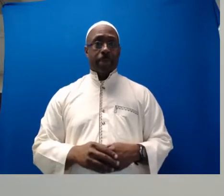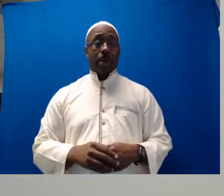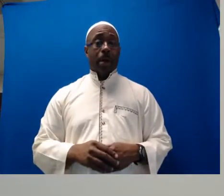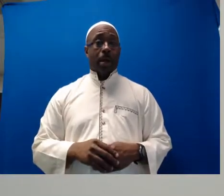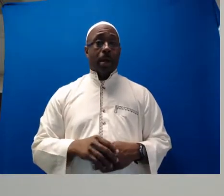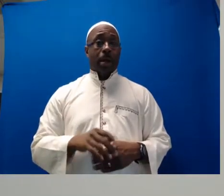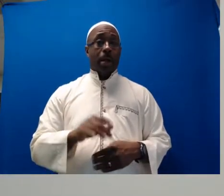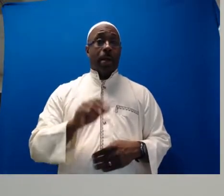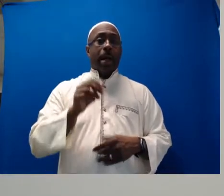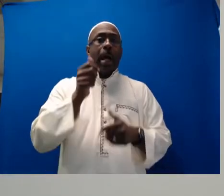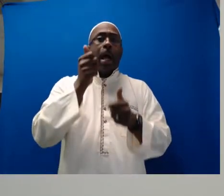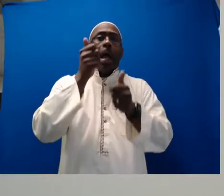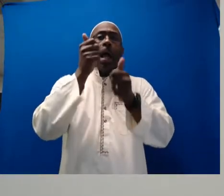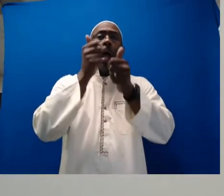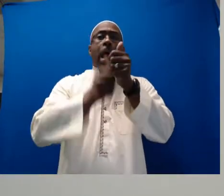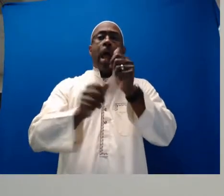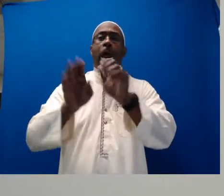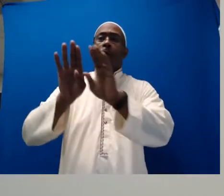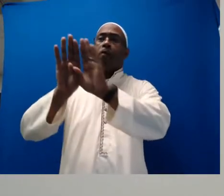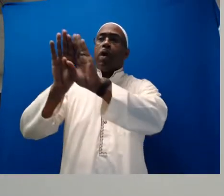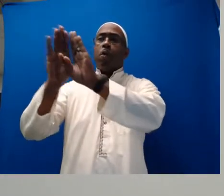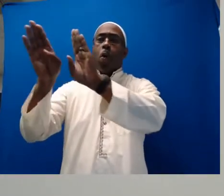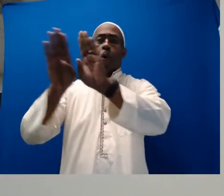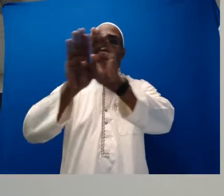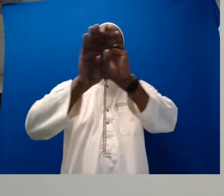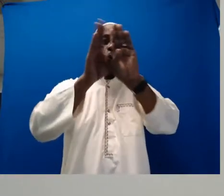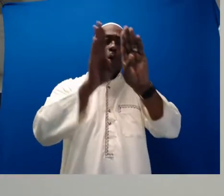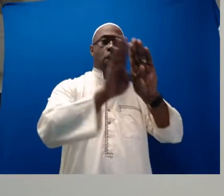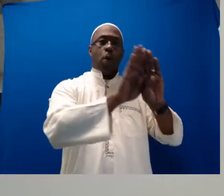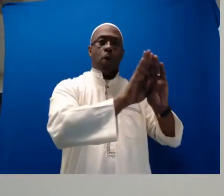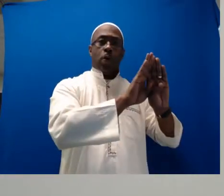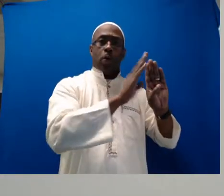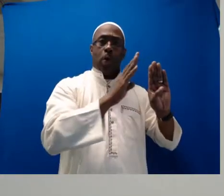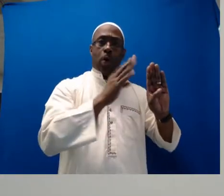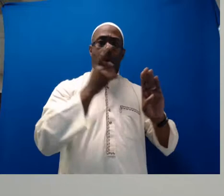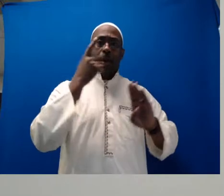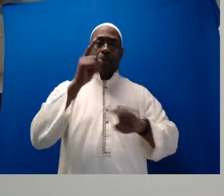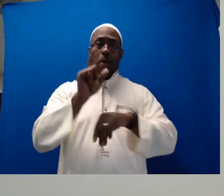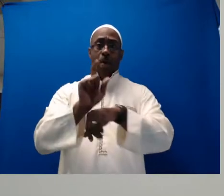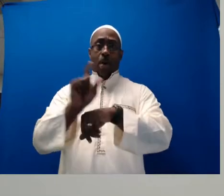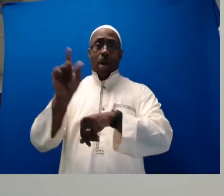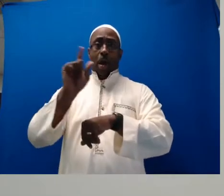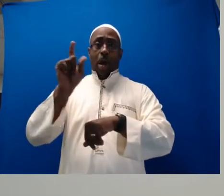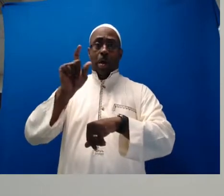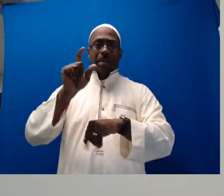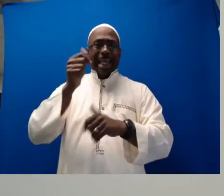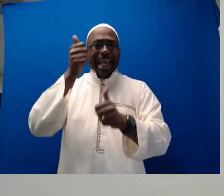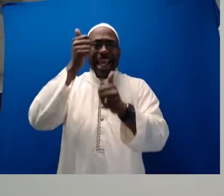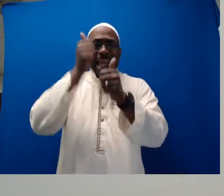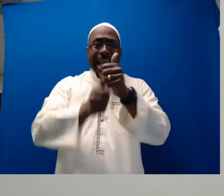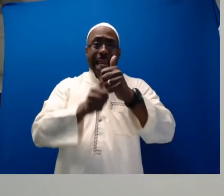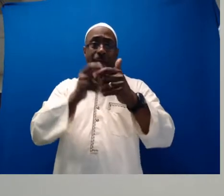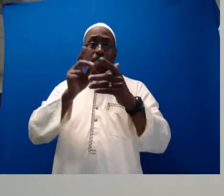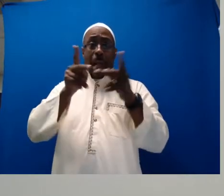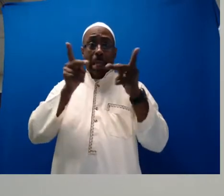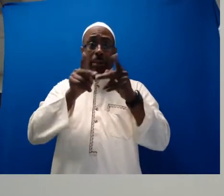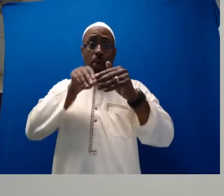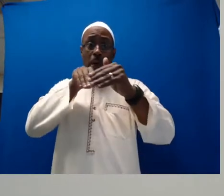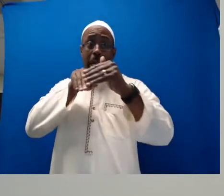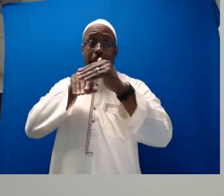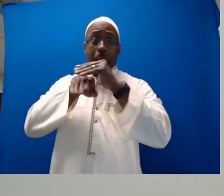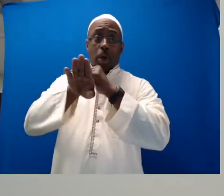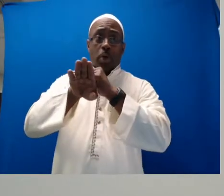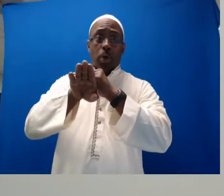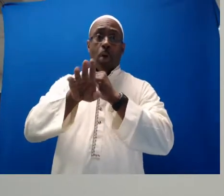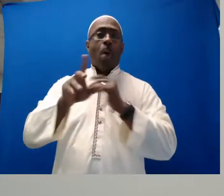that at every door of the masjid, every single entrance, there